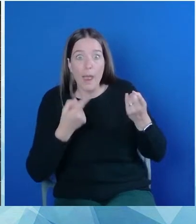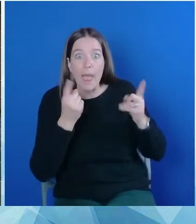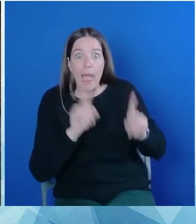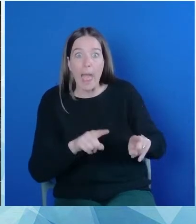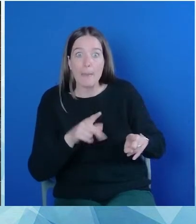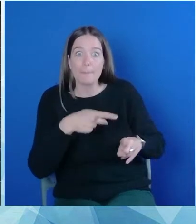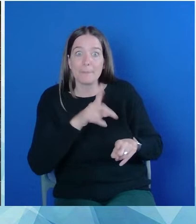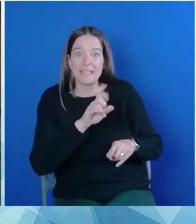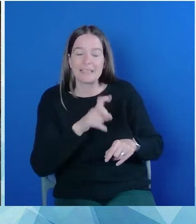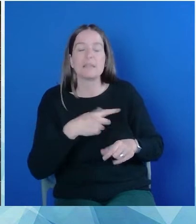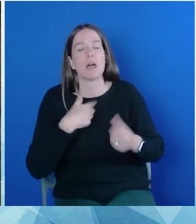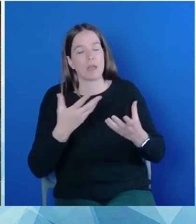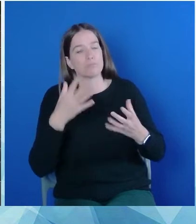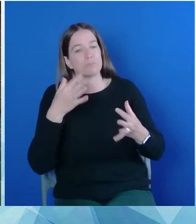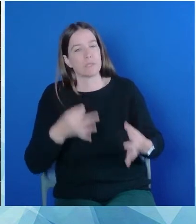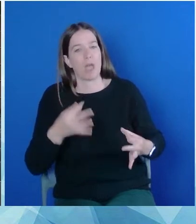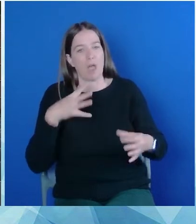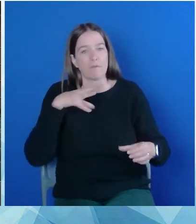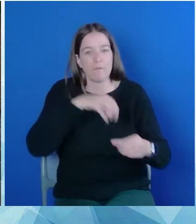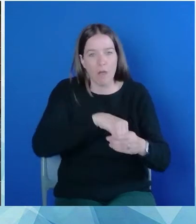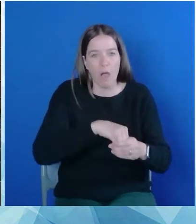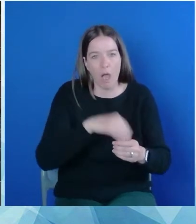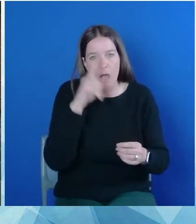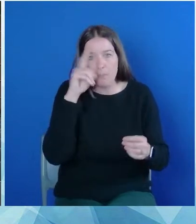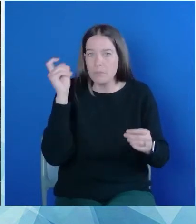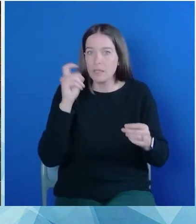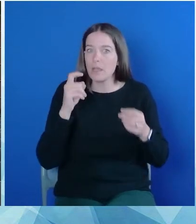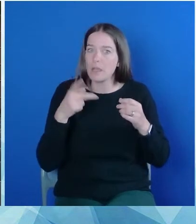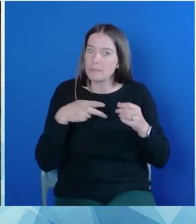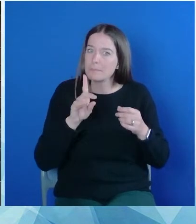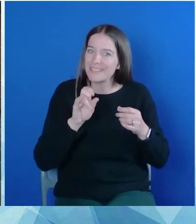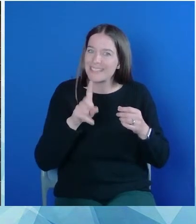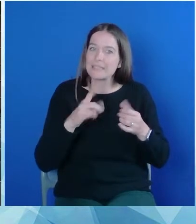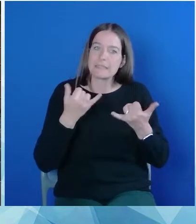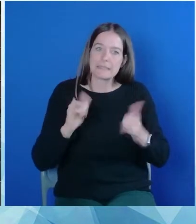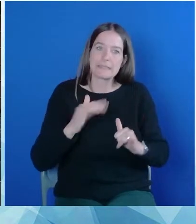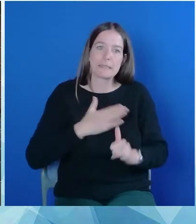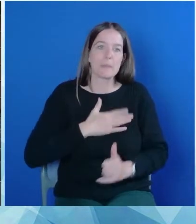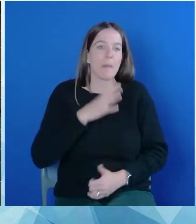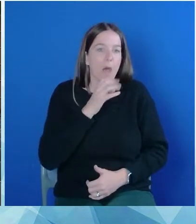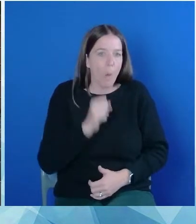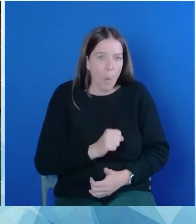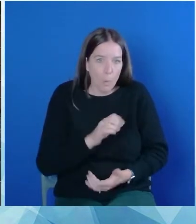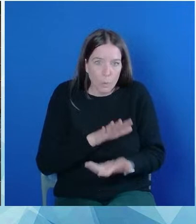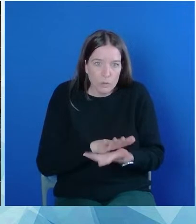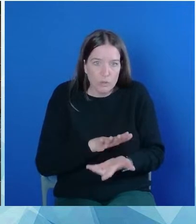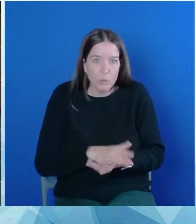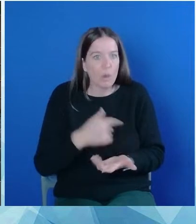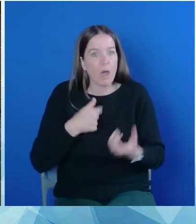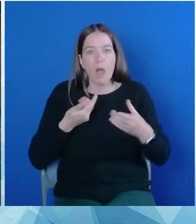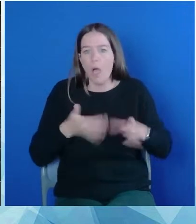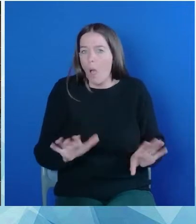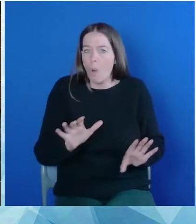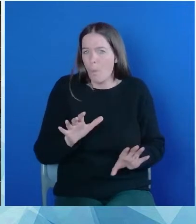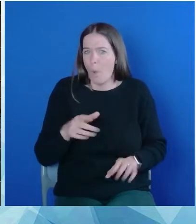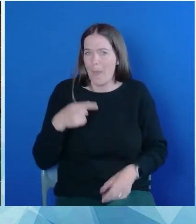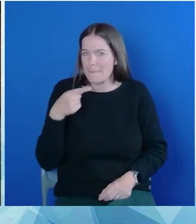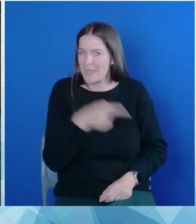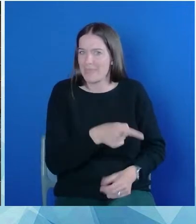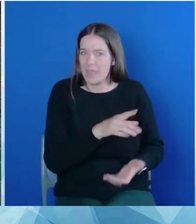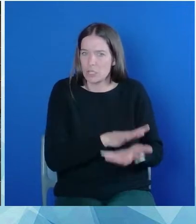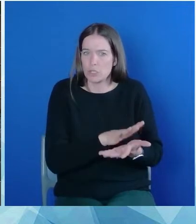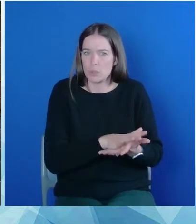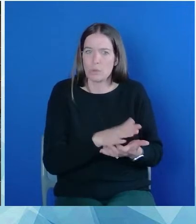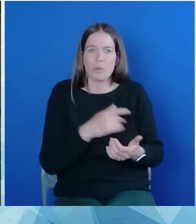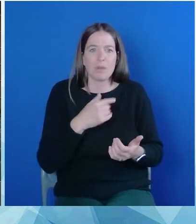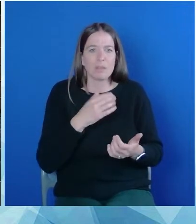at PDSD, and I decided to get involved and find out what was going on, because PDSD is my old school, and